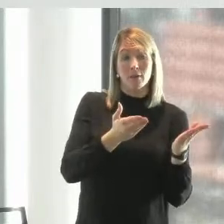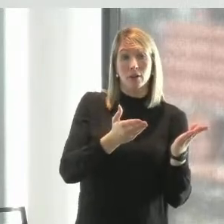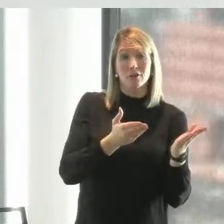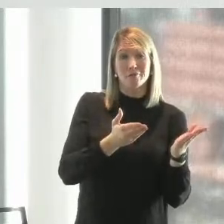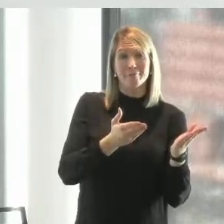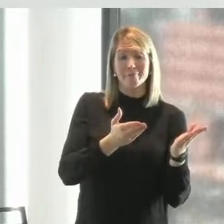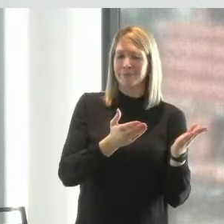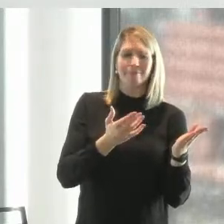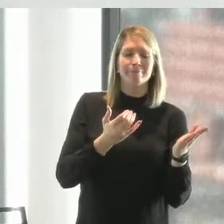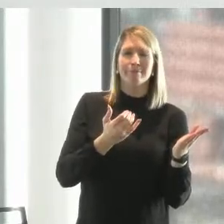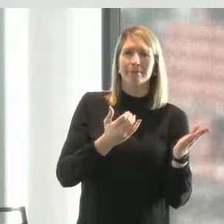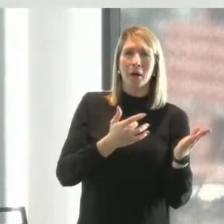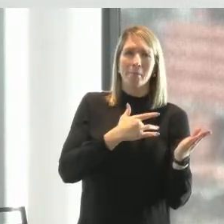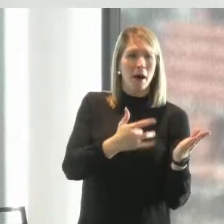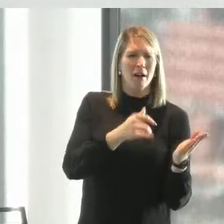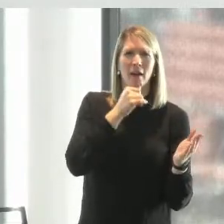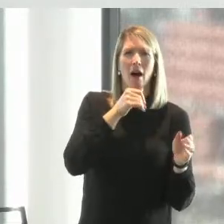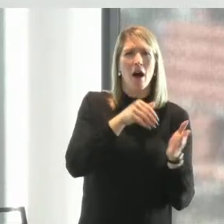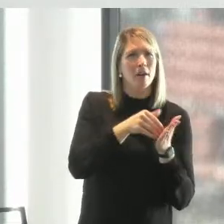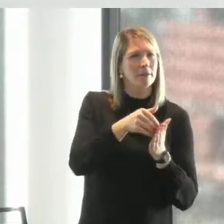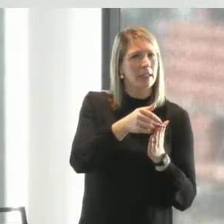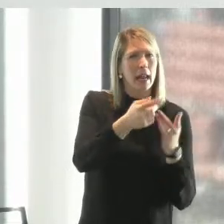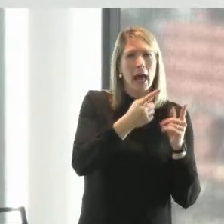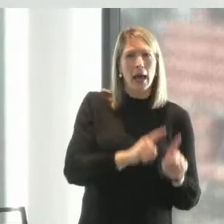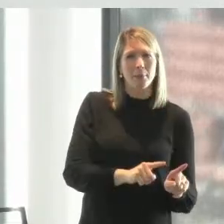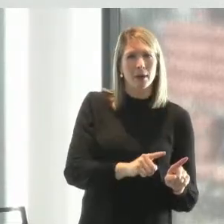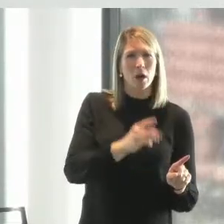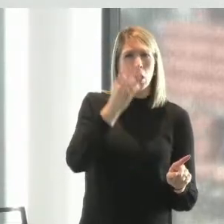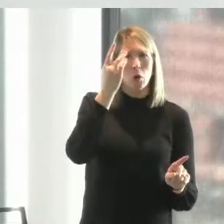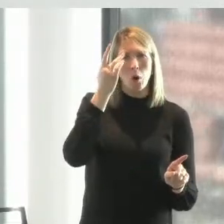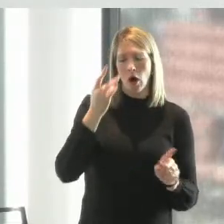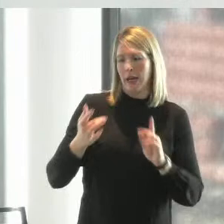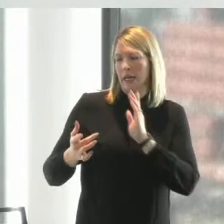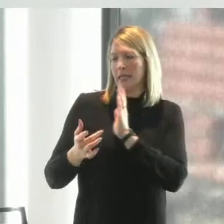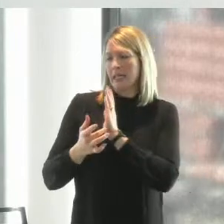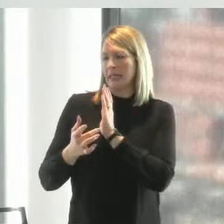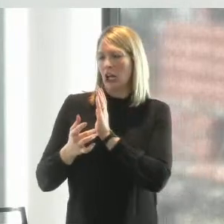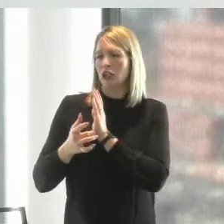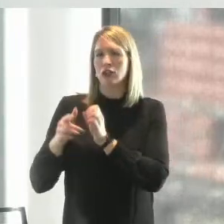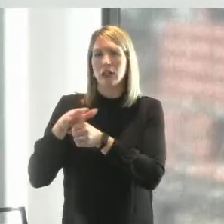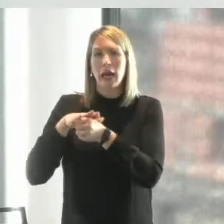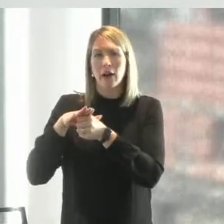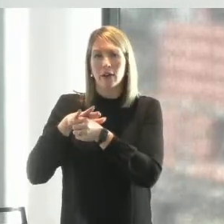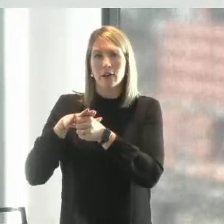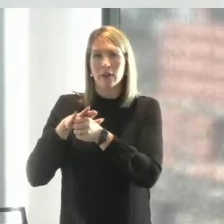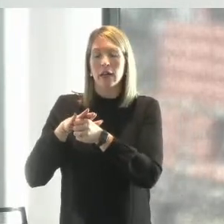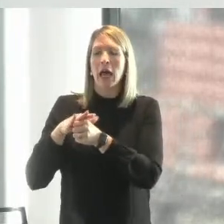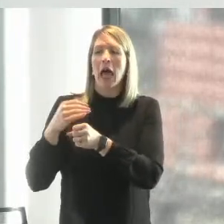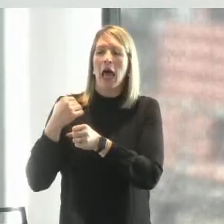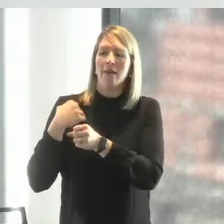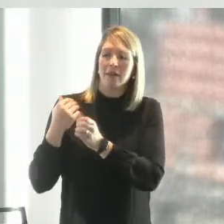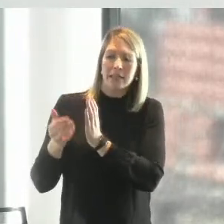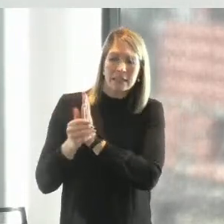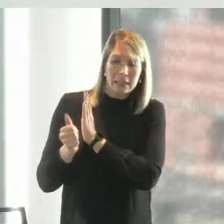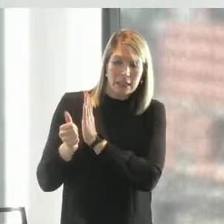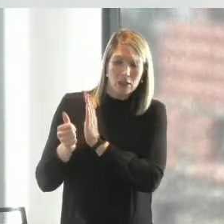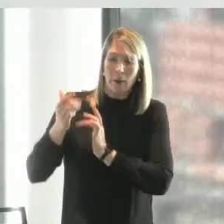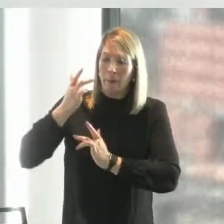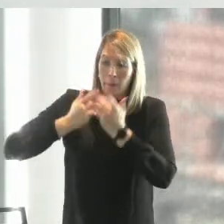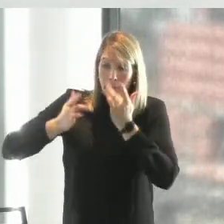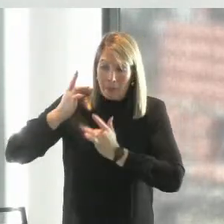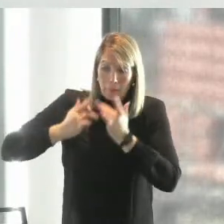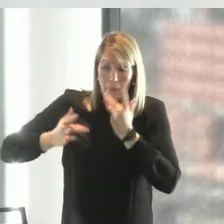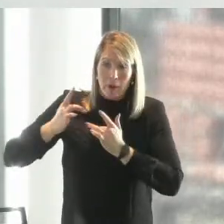this to be true, that in our growing technological sectors, we have certain shortages of skills that we